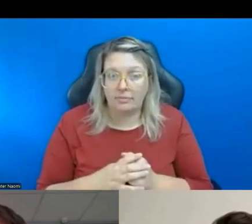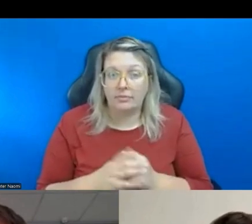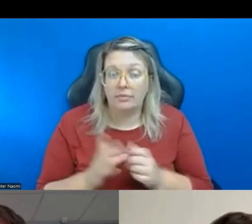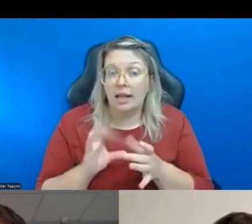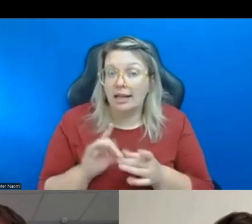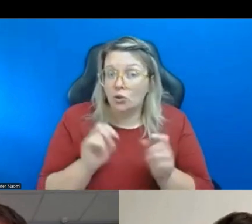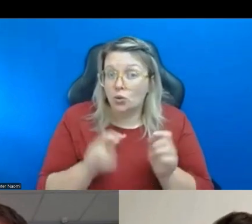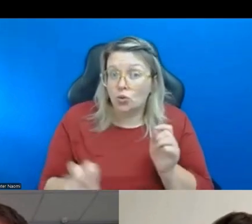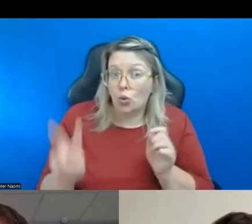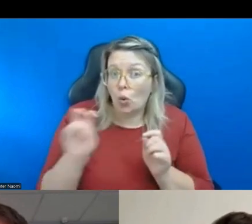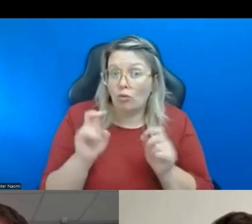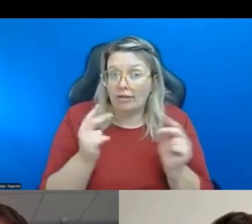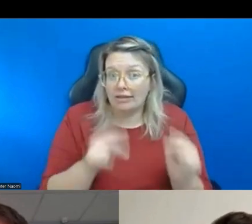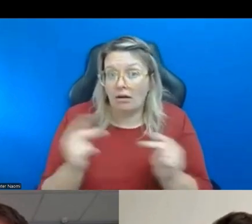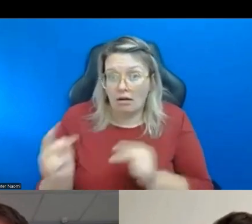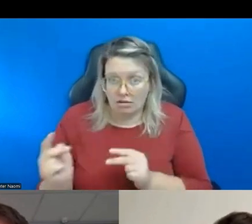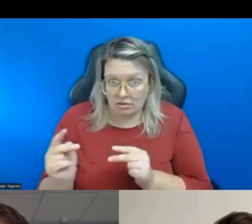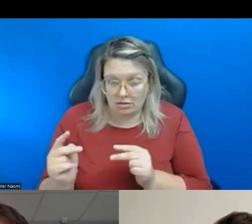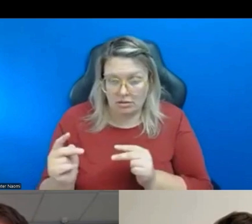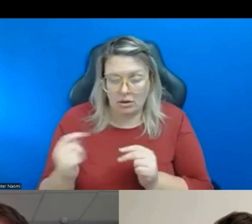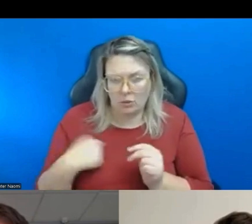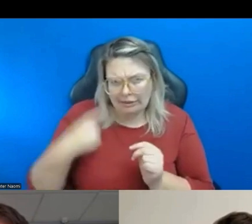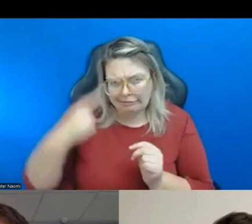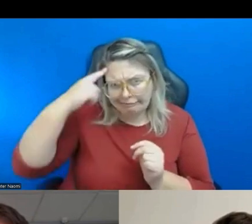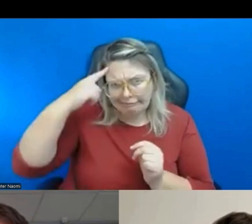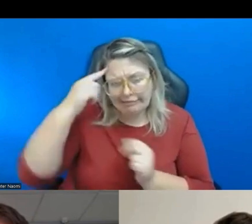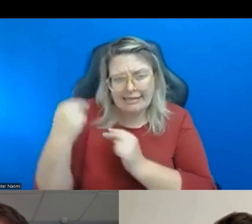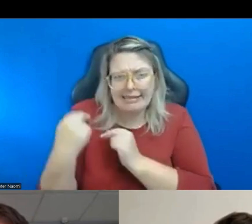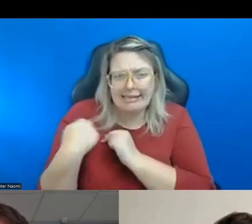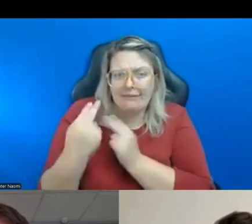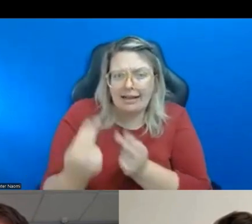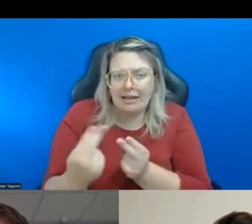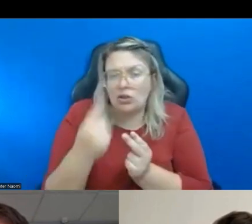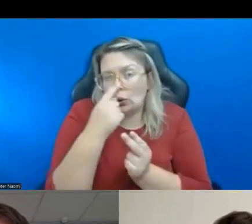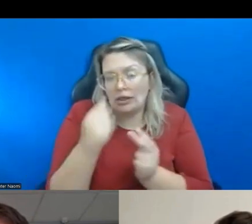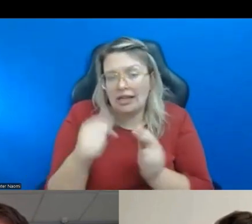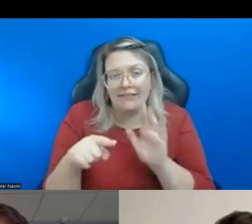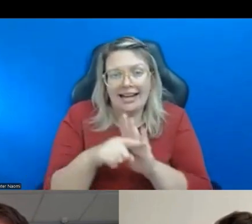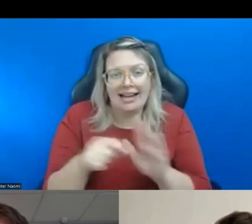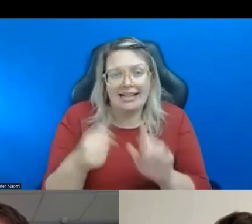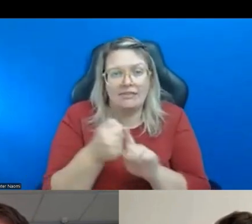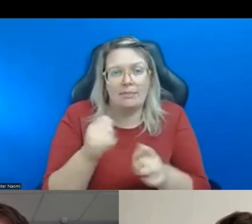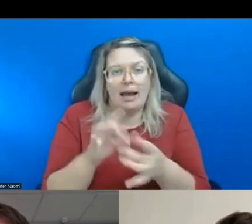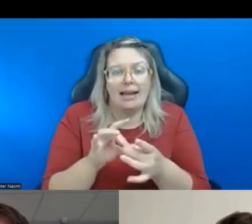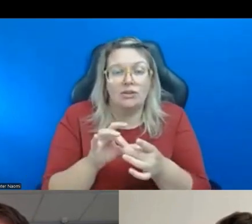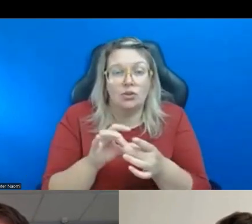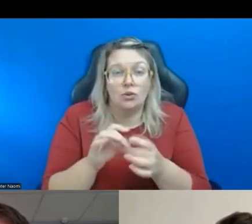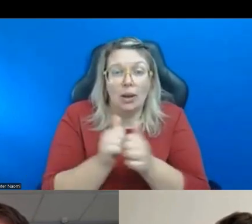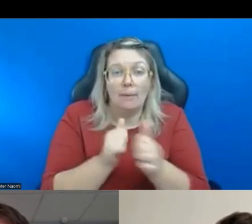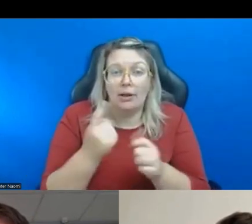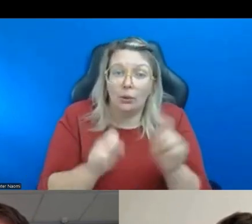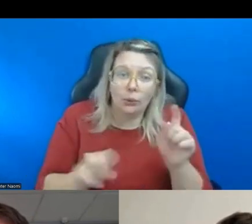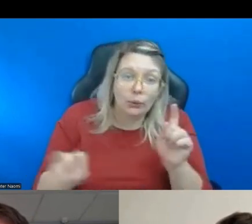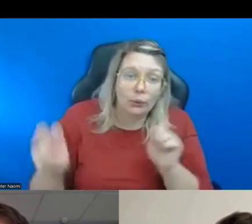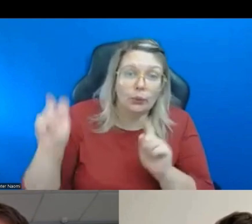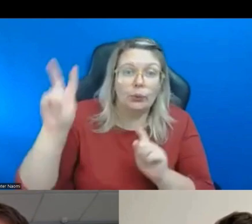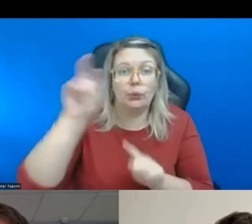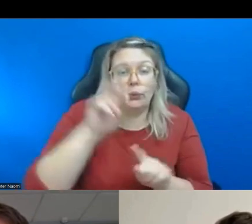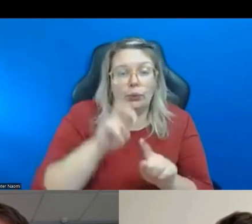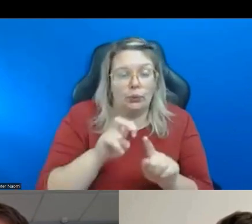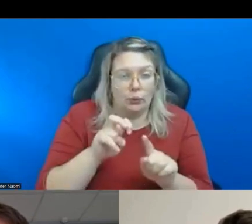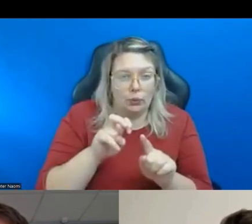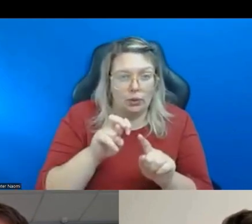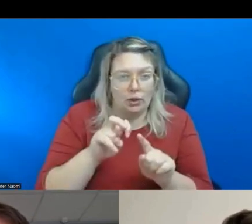that devolution could negatively impact touring companies that work regionally but need national oversight. Is